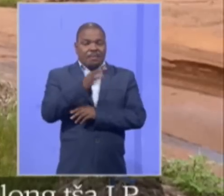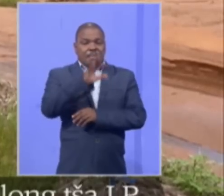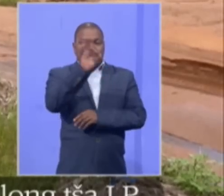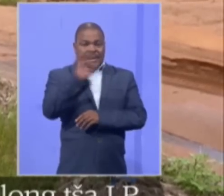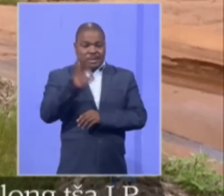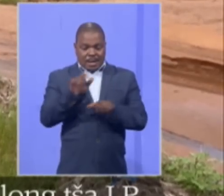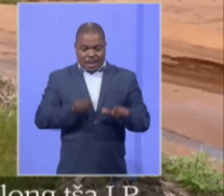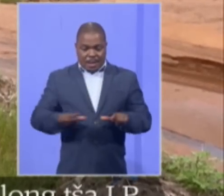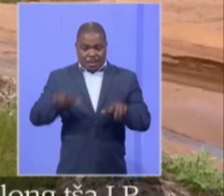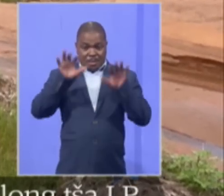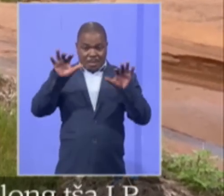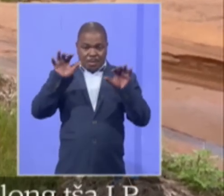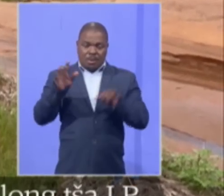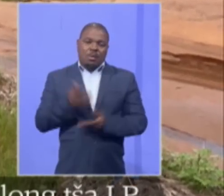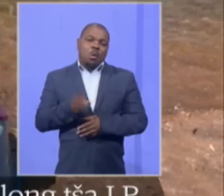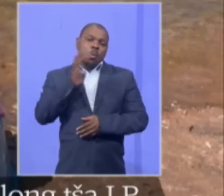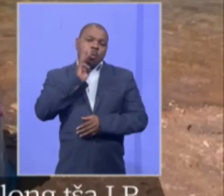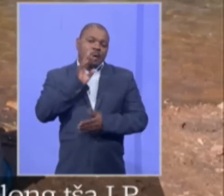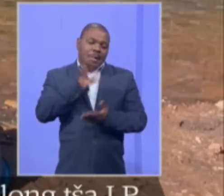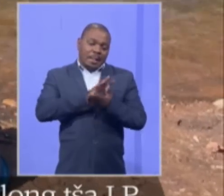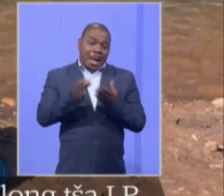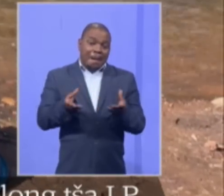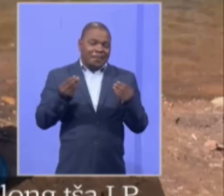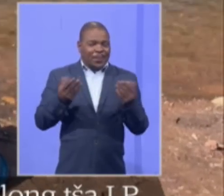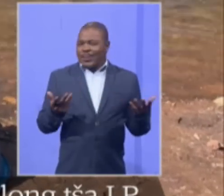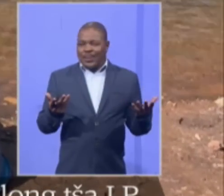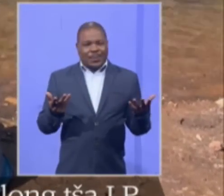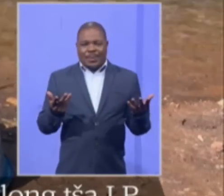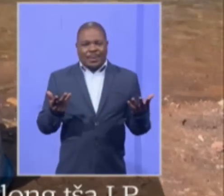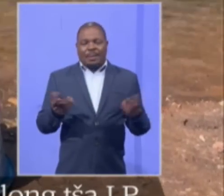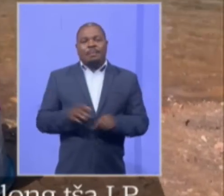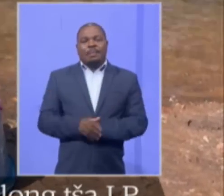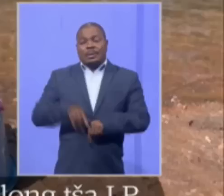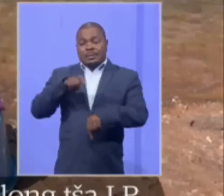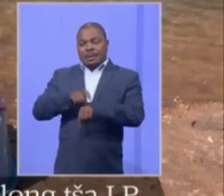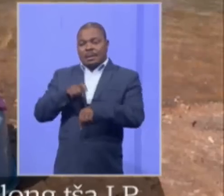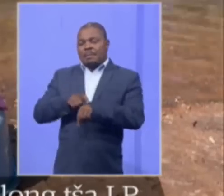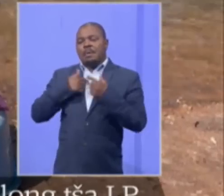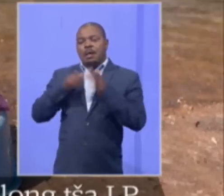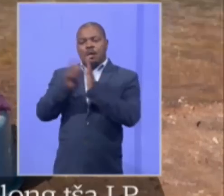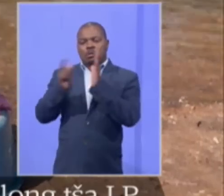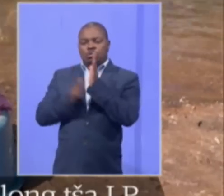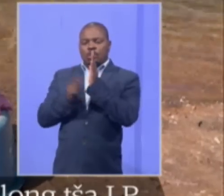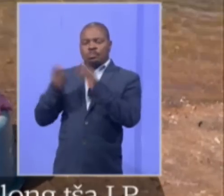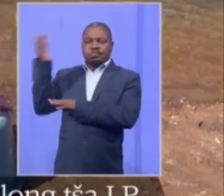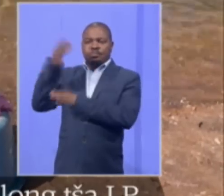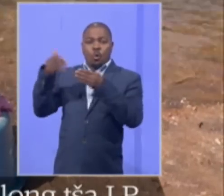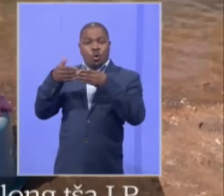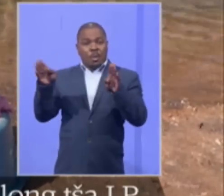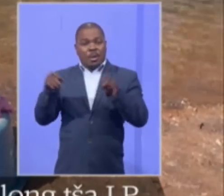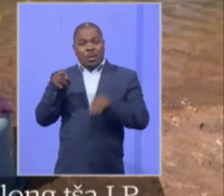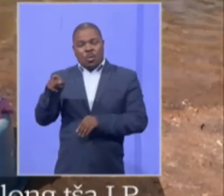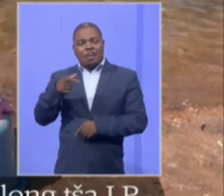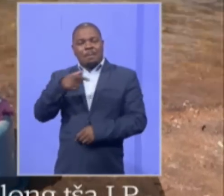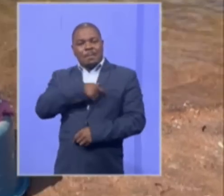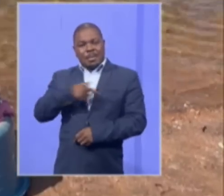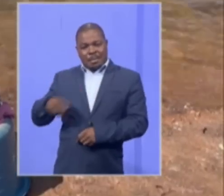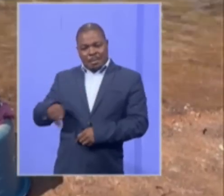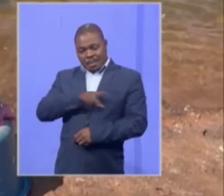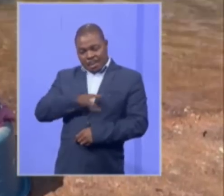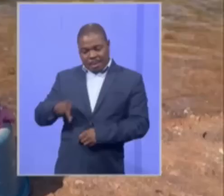Limpopo ga ba fihlelele metsi ya go nwa. Nakong ya ge a bula Lekgotlatheramolao kgweding ya go feta, Tonakgolo ya Limpopo o tšweleditše